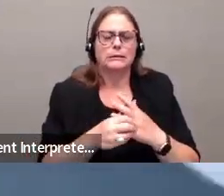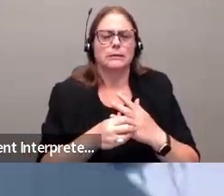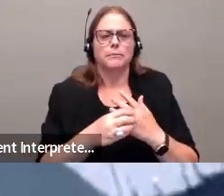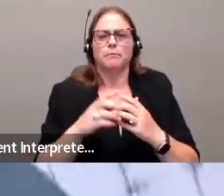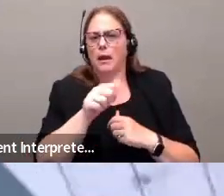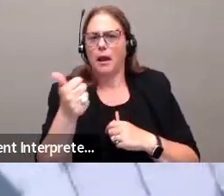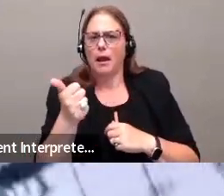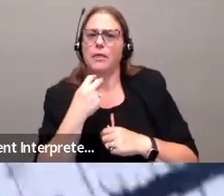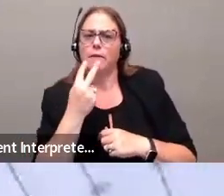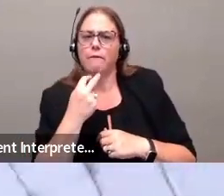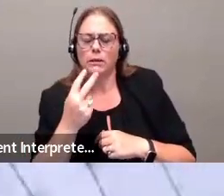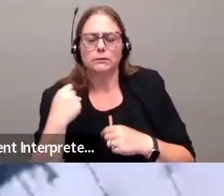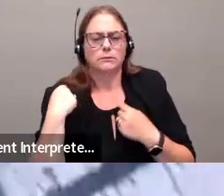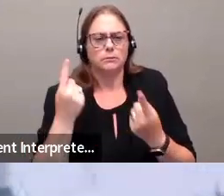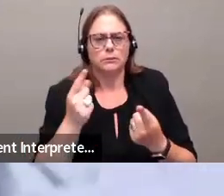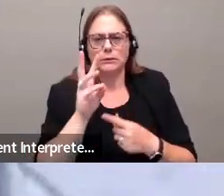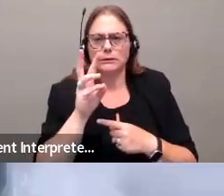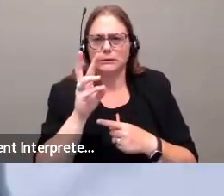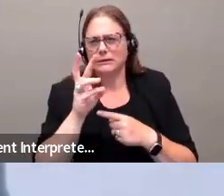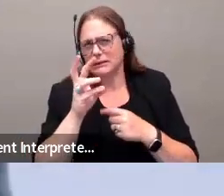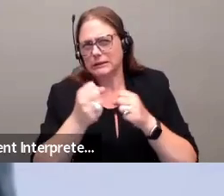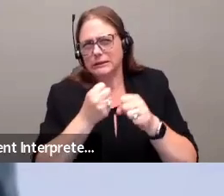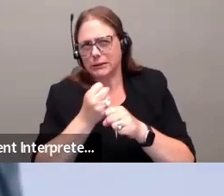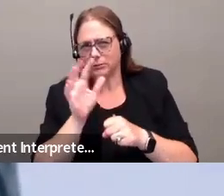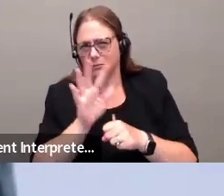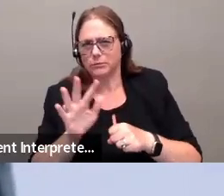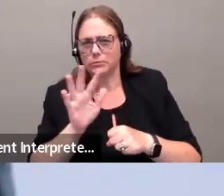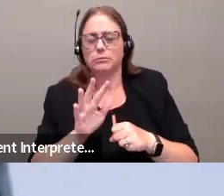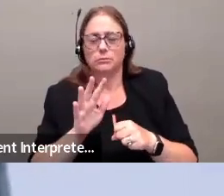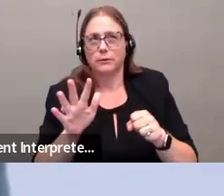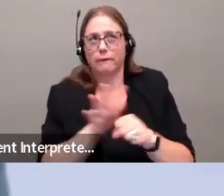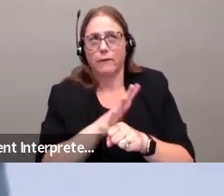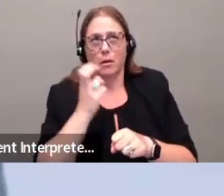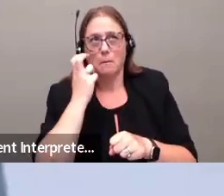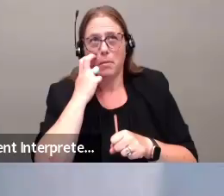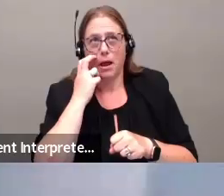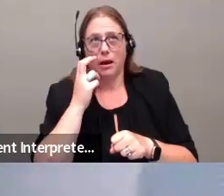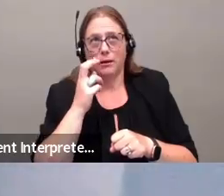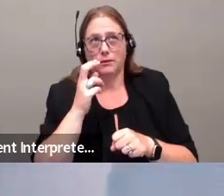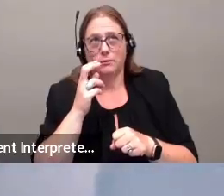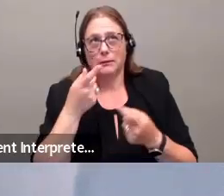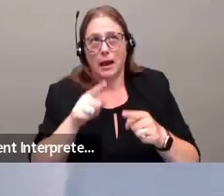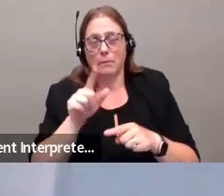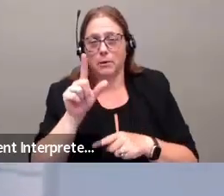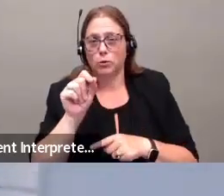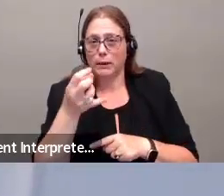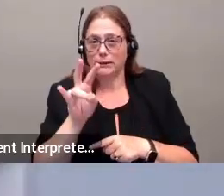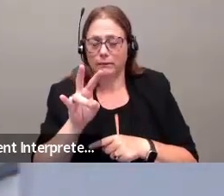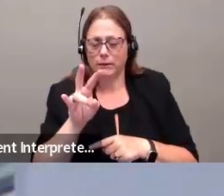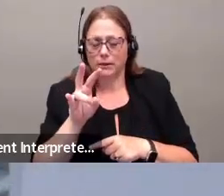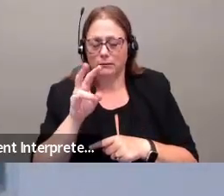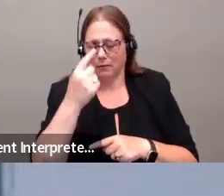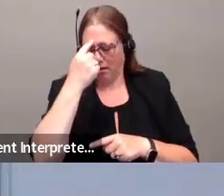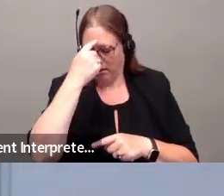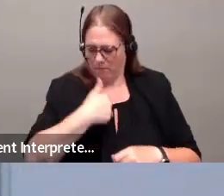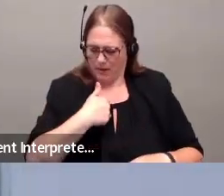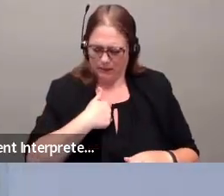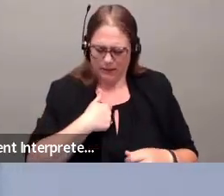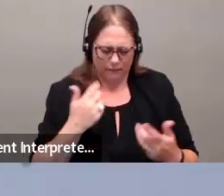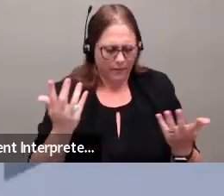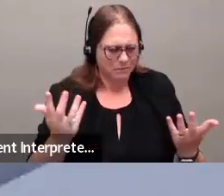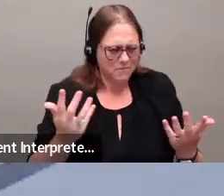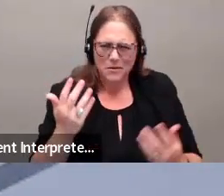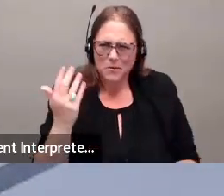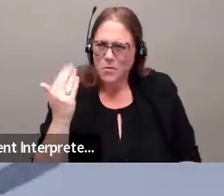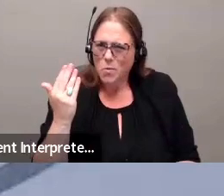years, I've been totally blind. Back in 2017, when I lost my sight, I was thinking that, why isn't there